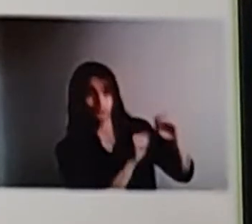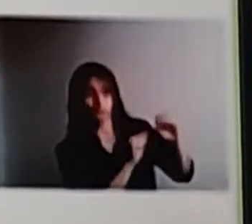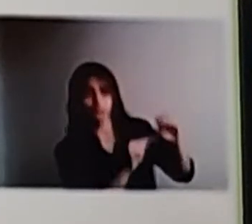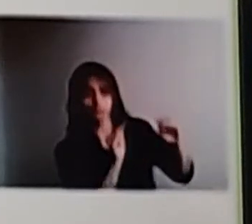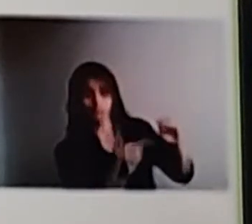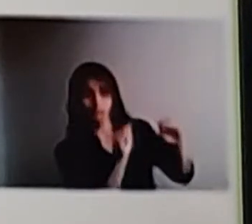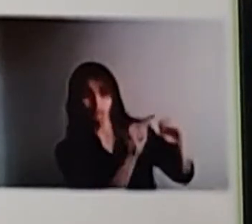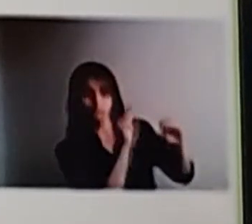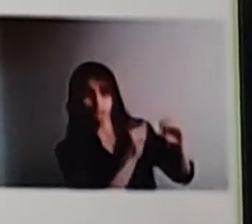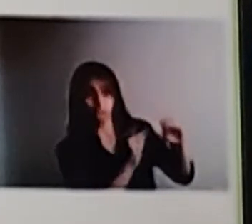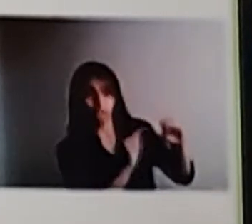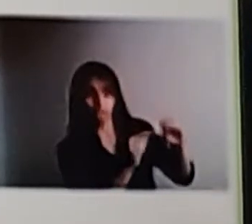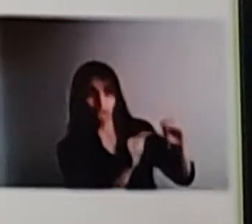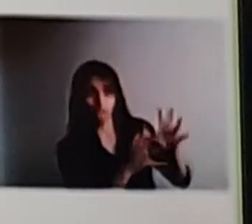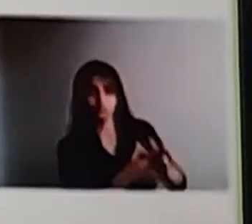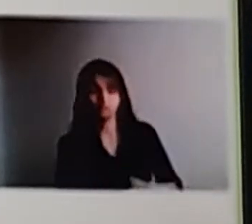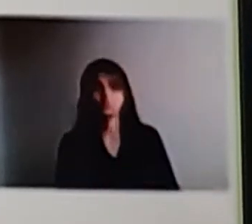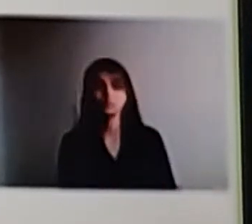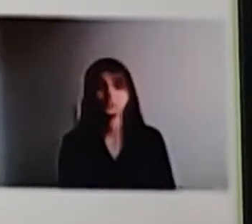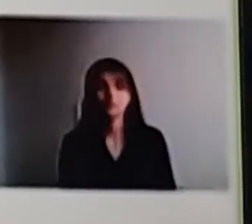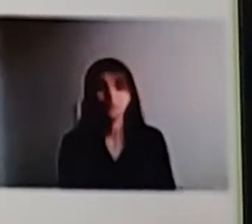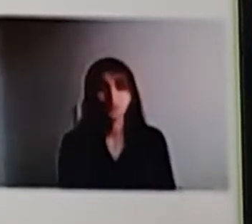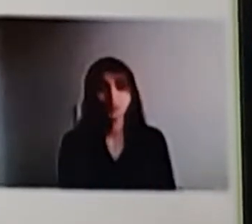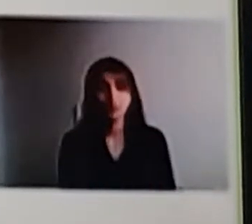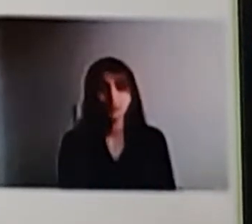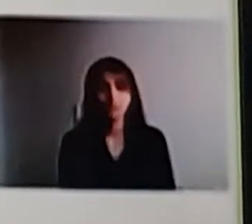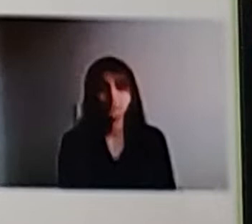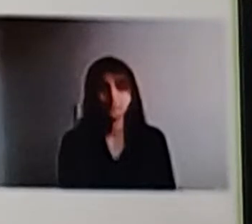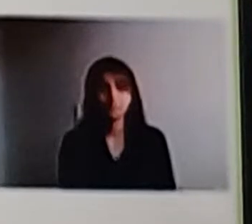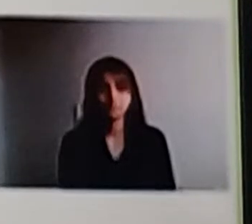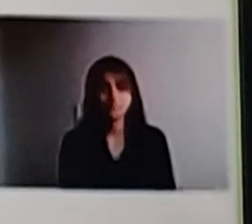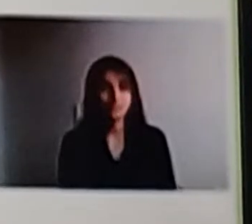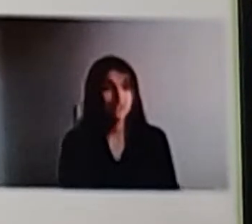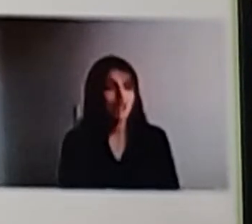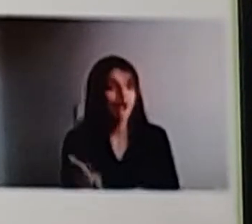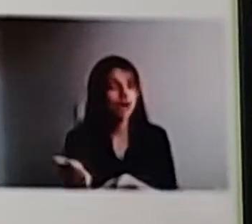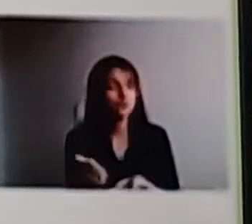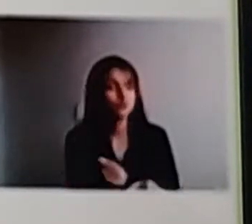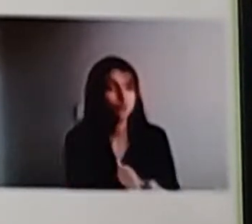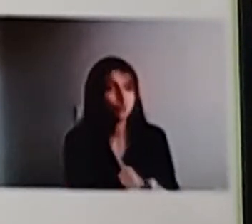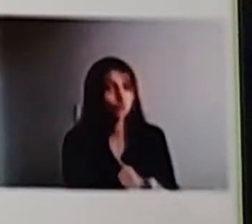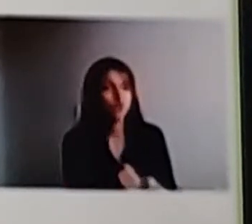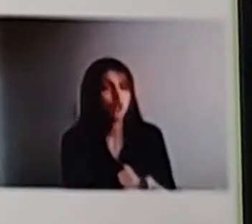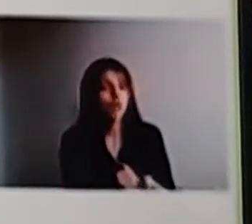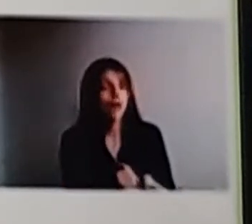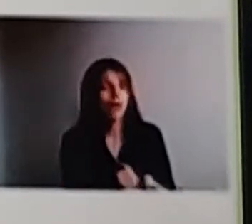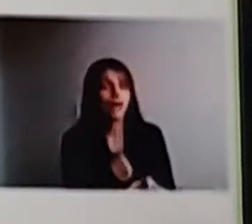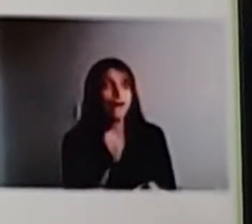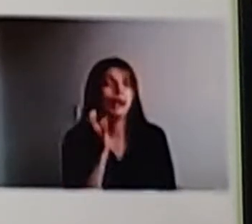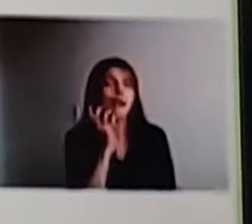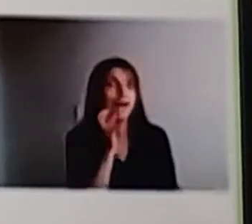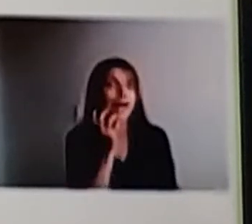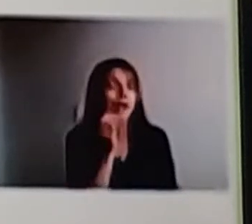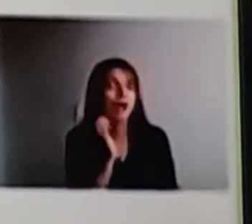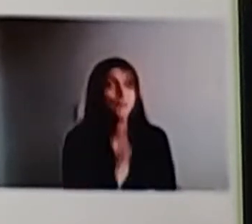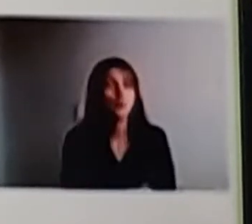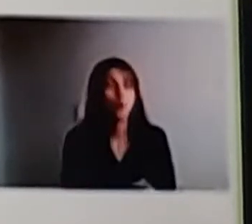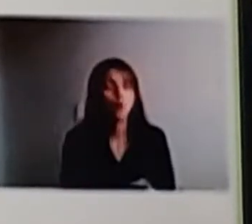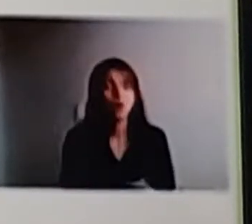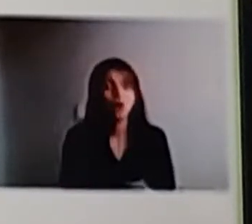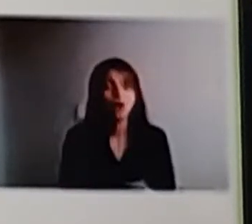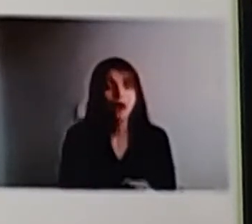in. Especially for the blind people, so they recognize that they are in this floor wherever they want